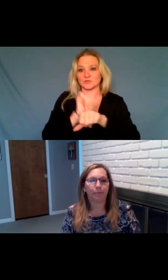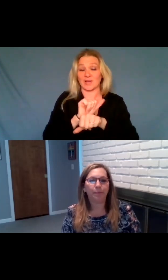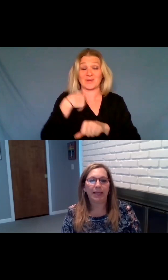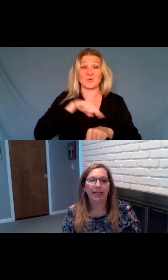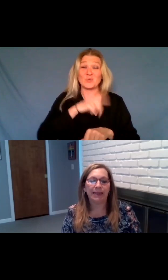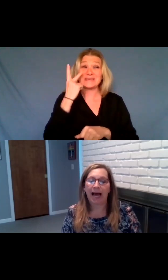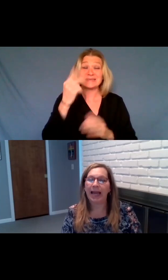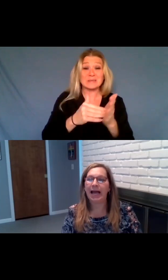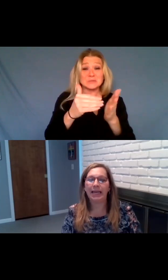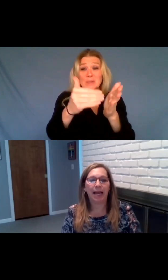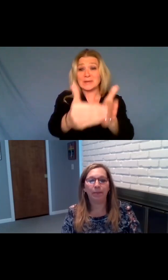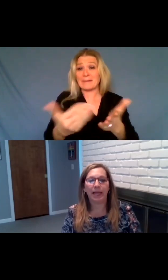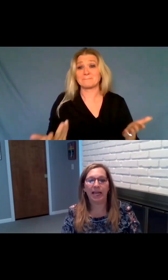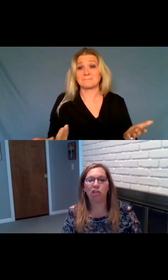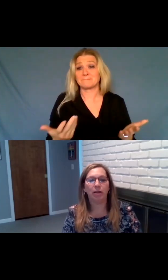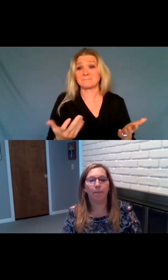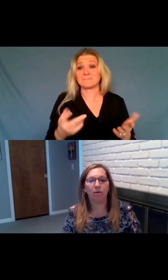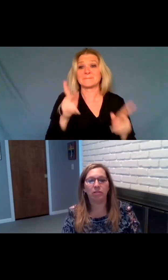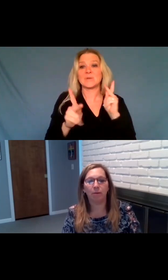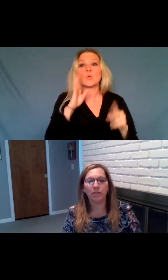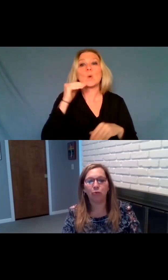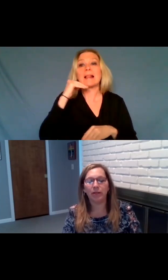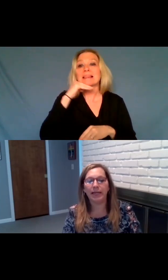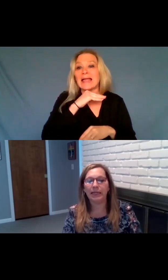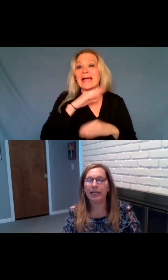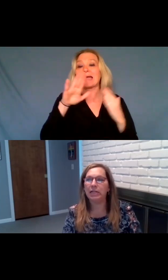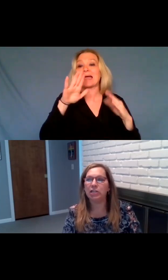time. Lying on an application about